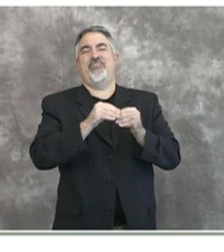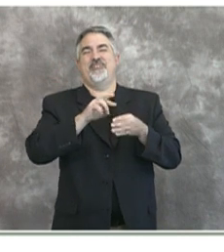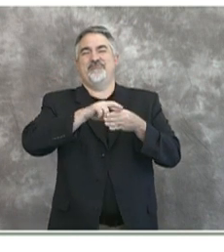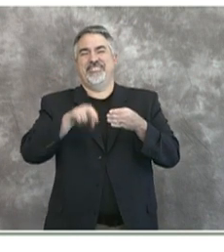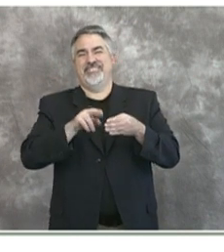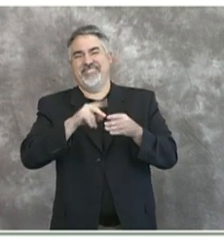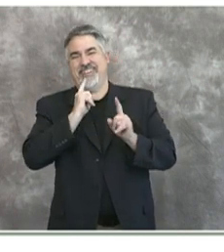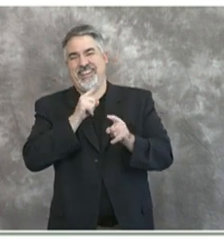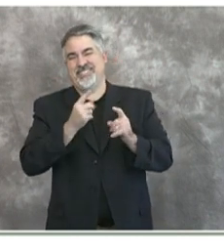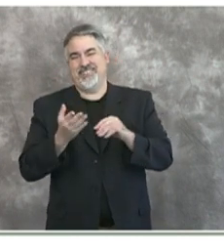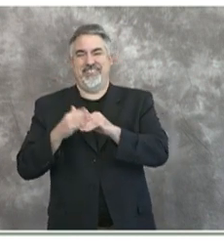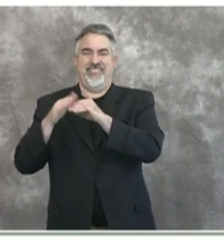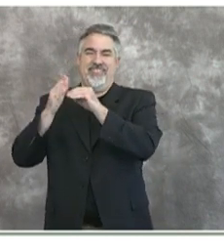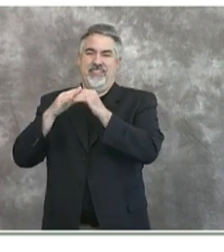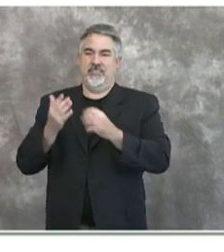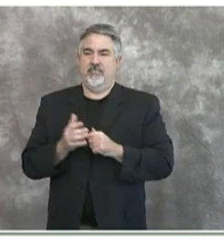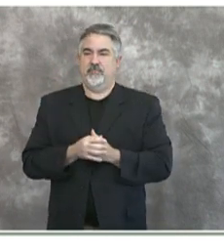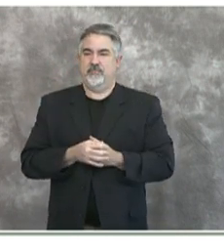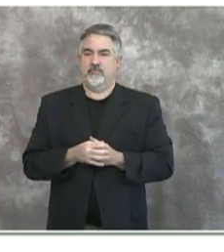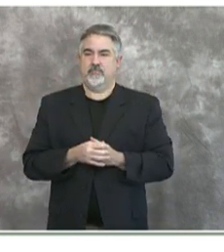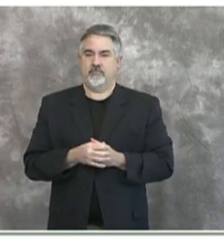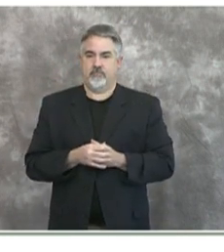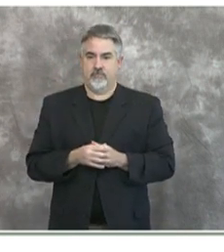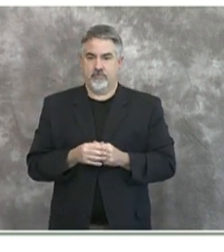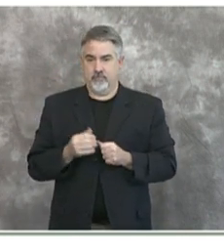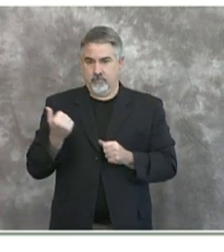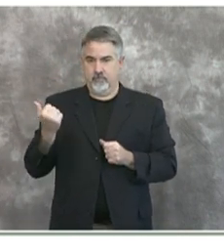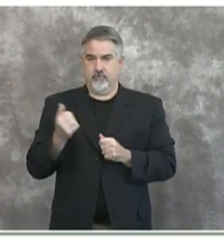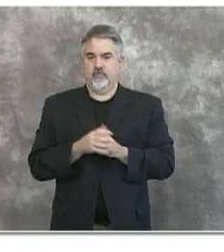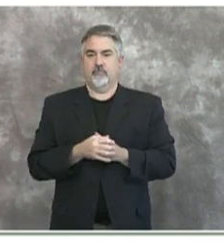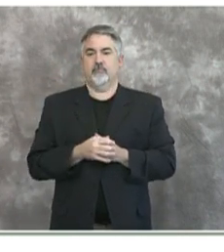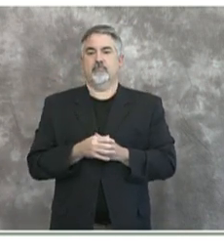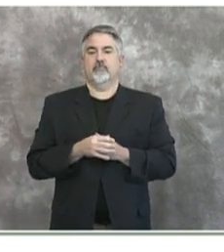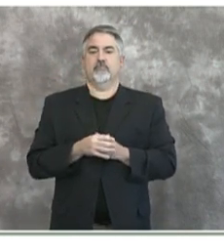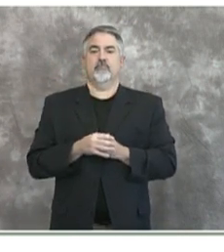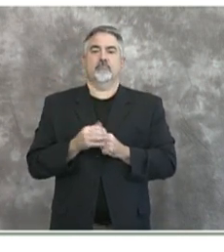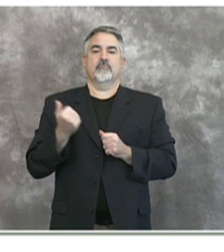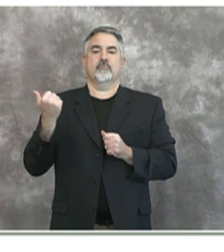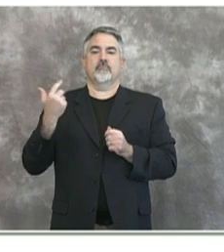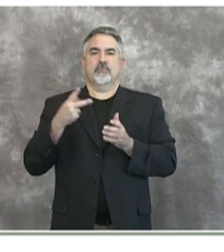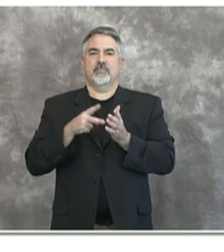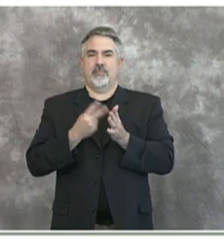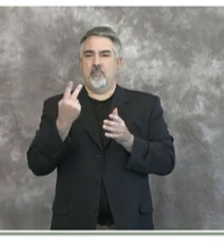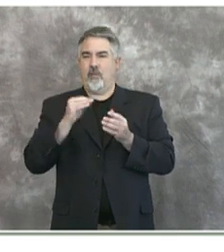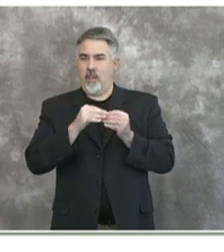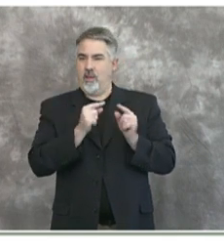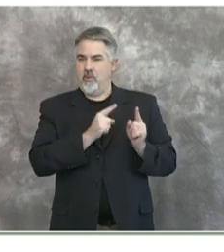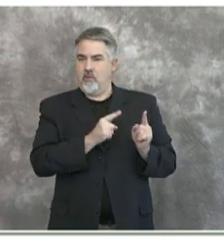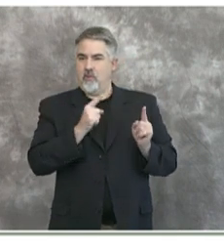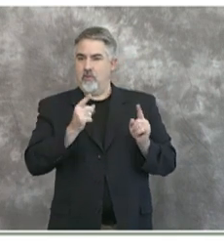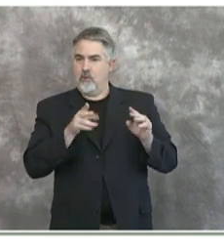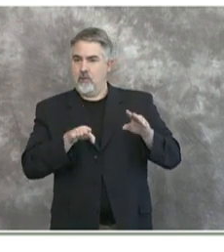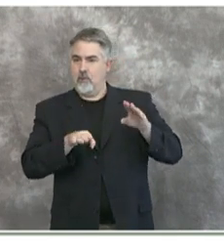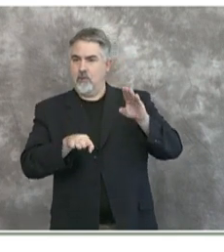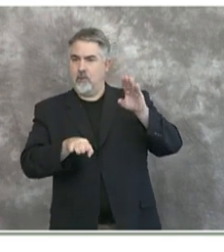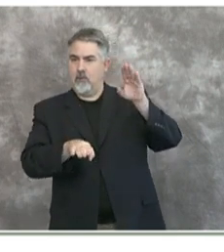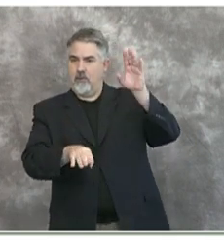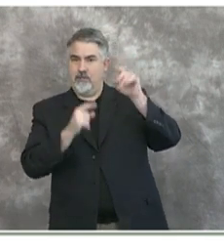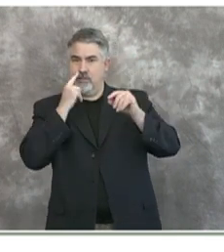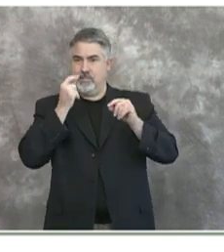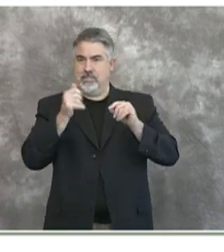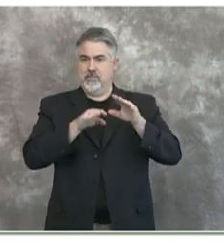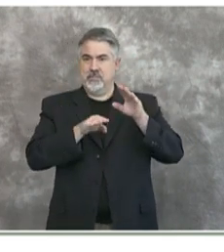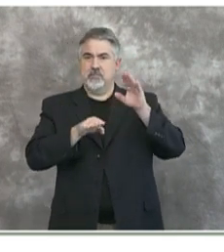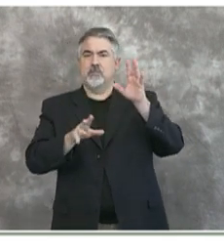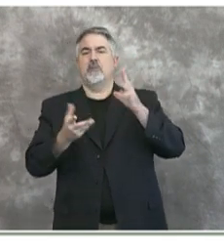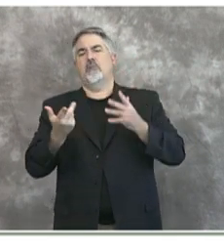there at 2,643. You see the change in the doubling rate. Again, the doubling rate is a 5-day weighted average weighted by